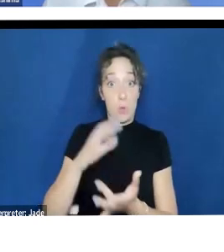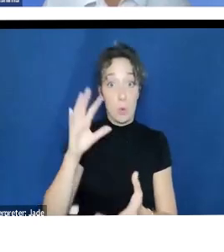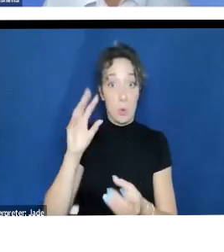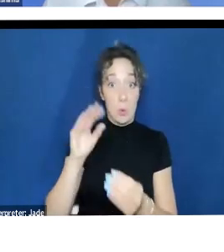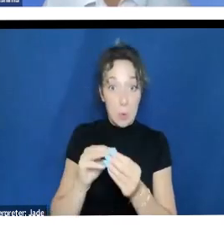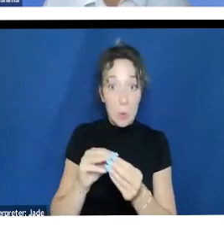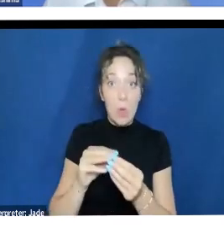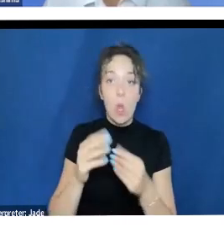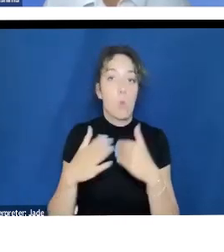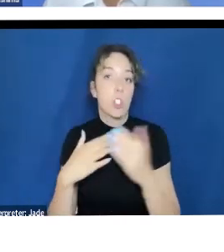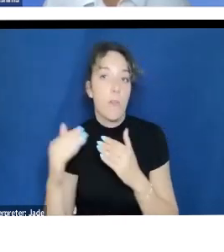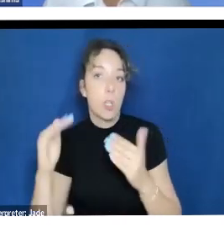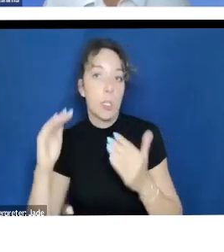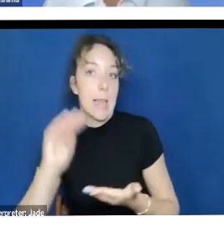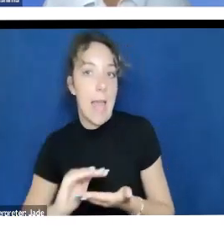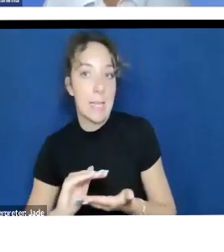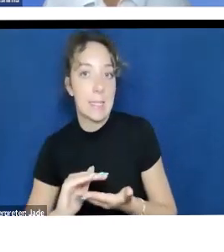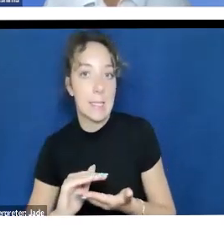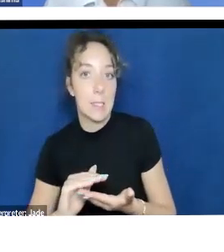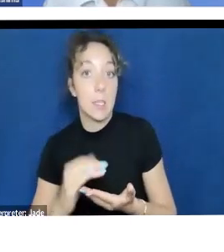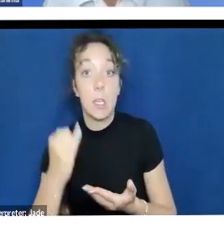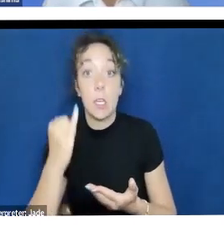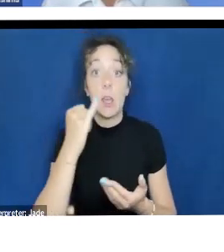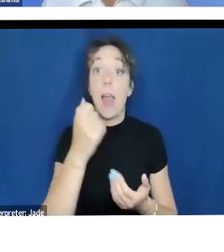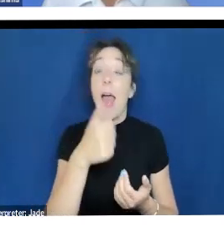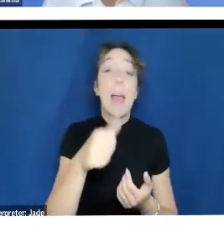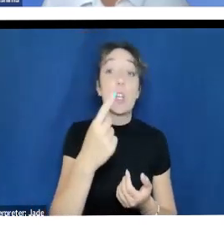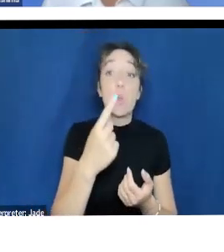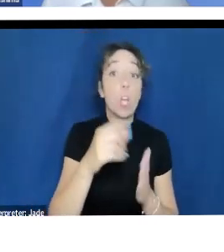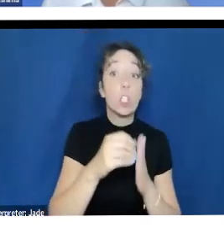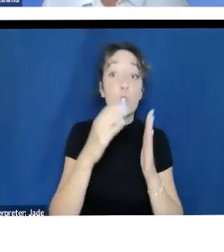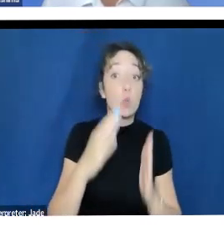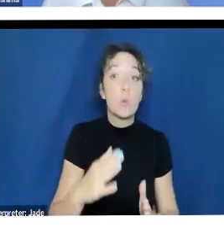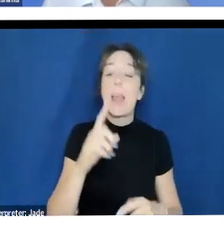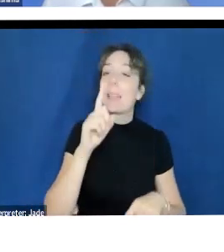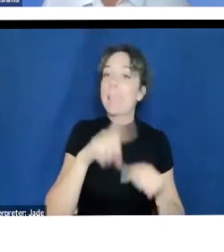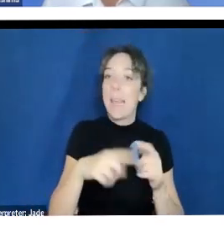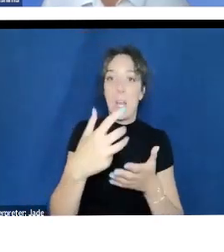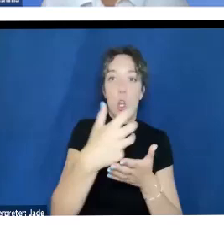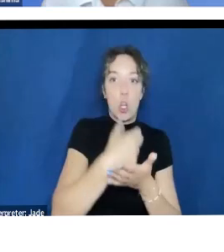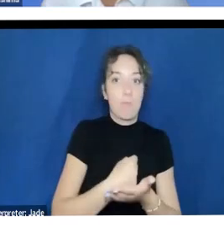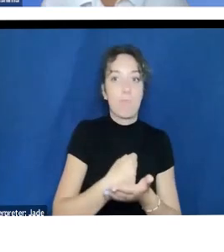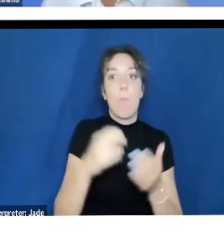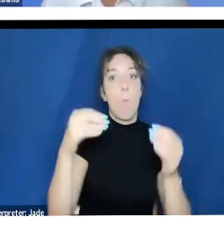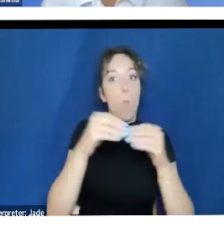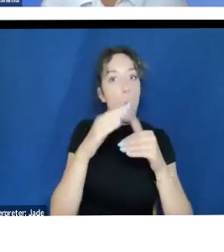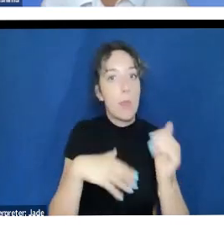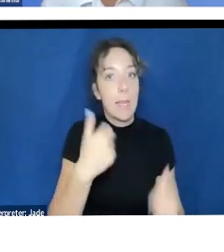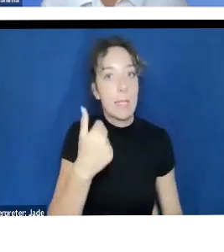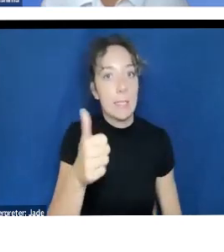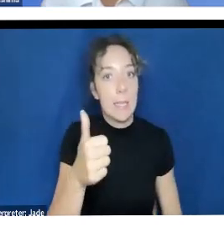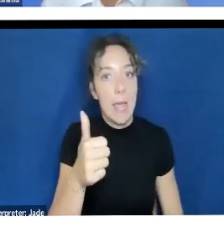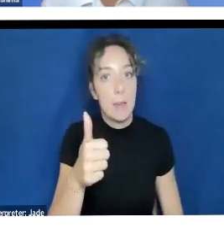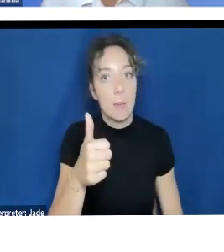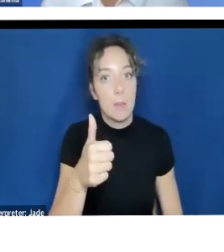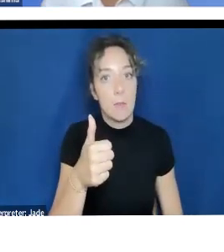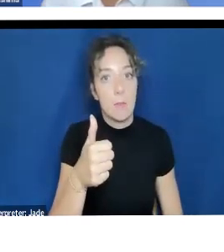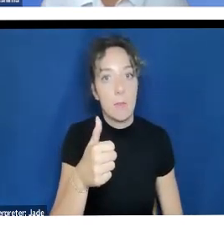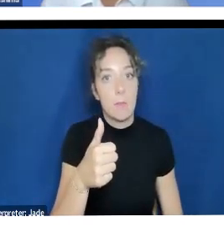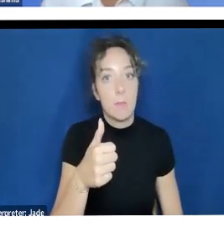Okay, so if any one student can't earn more than 10, and they can't earn more than the total number of days that they were absent